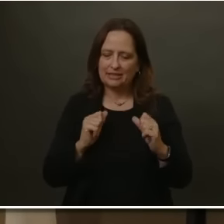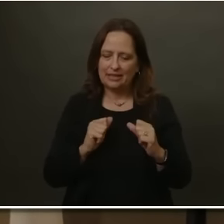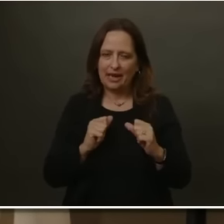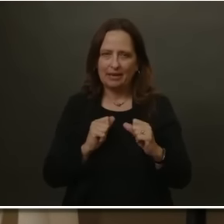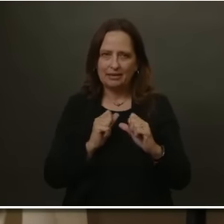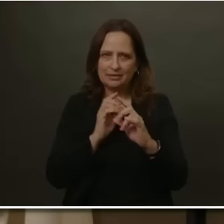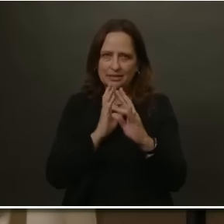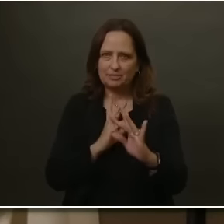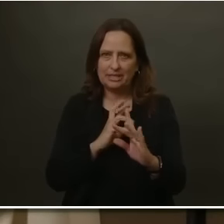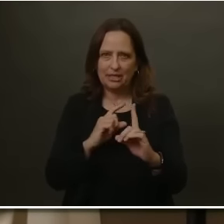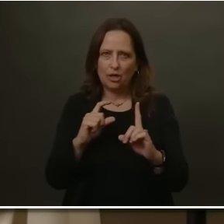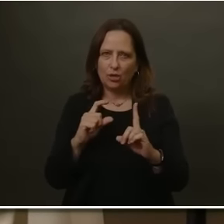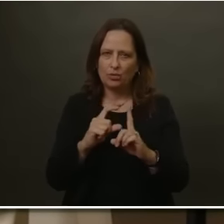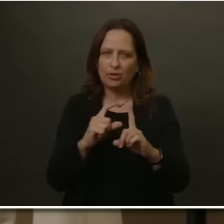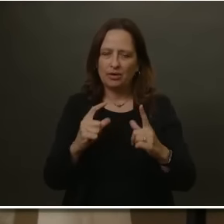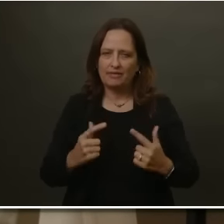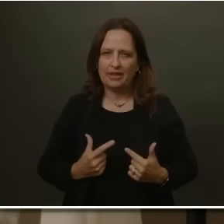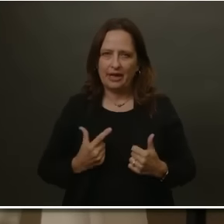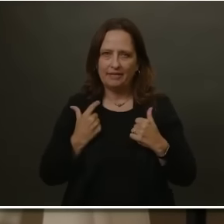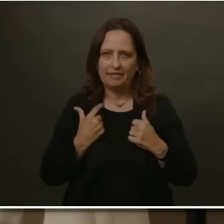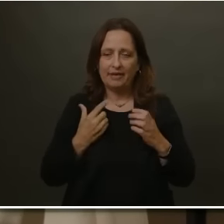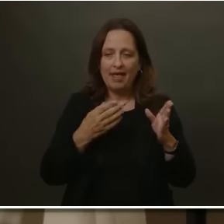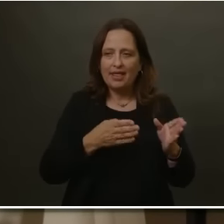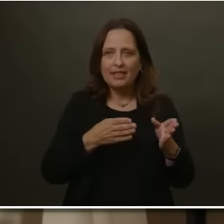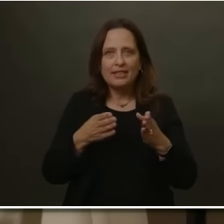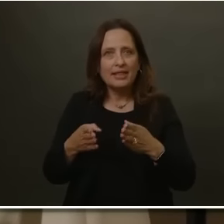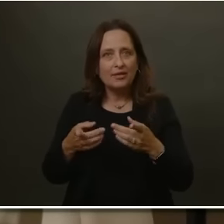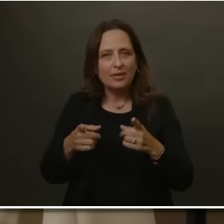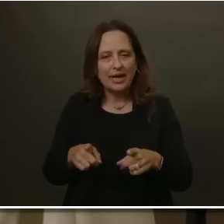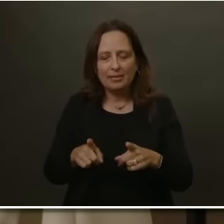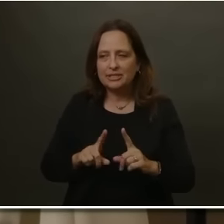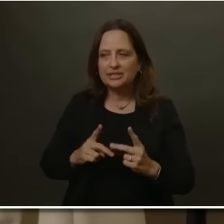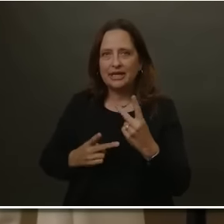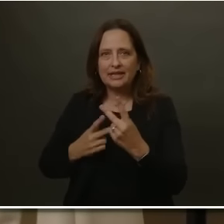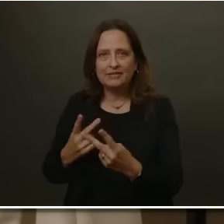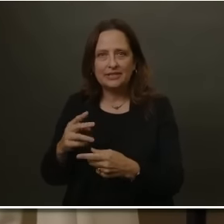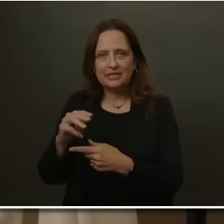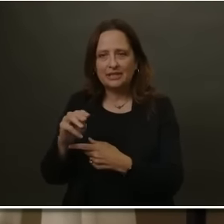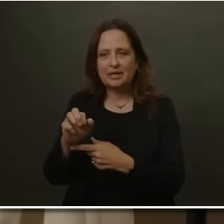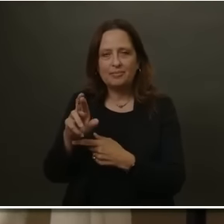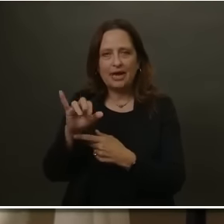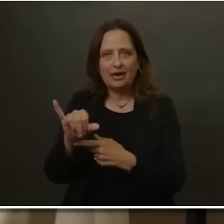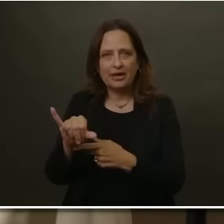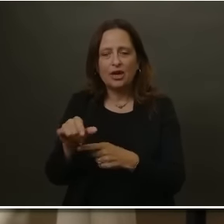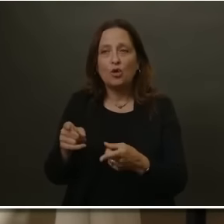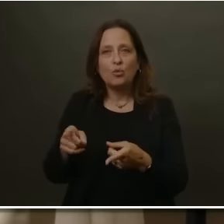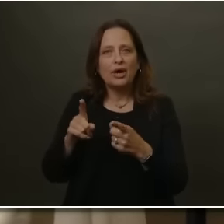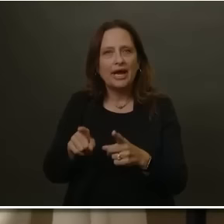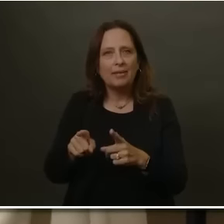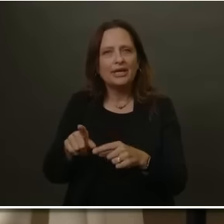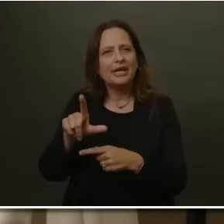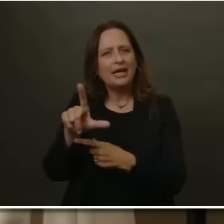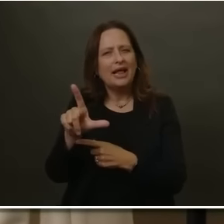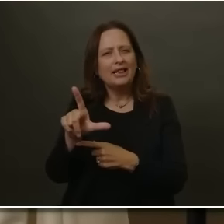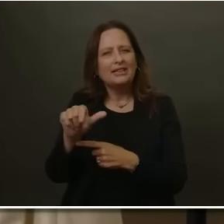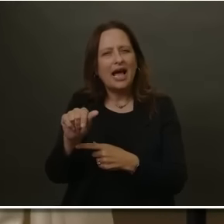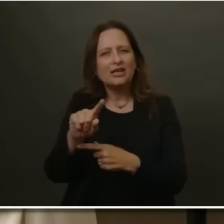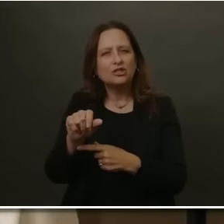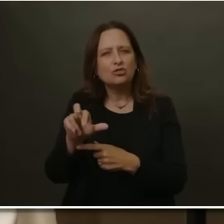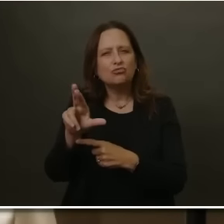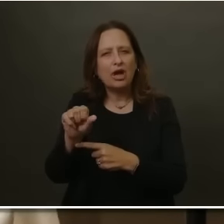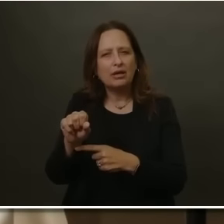life. And then they go to see Mary, and it's been 4 days since they laid Lazarus in the tomb. And she